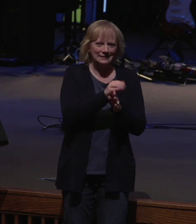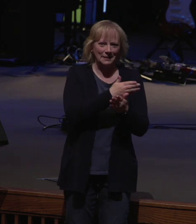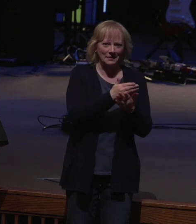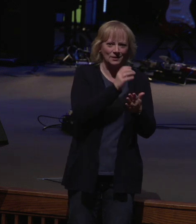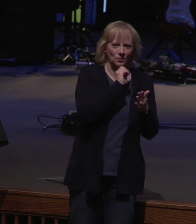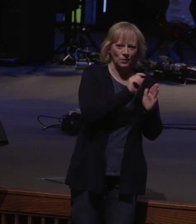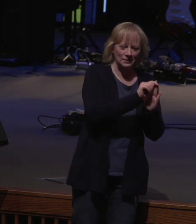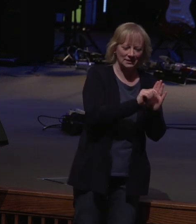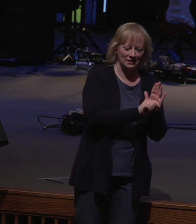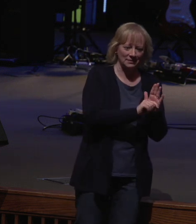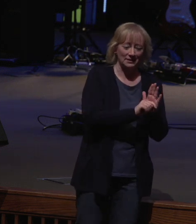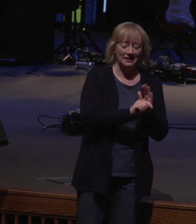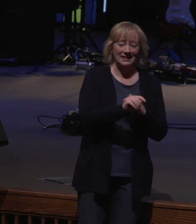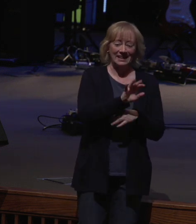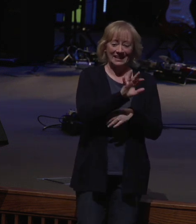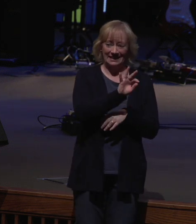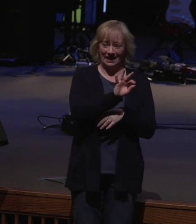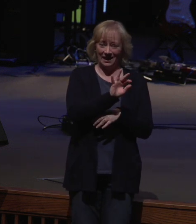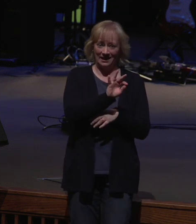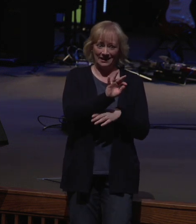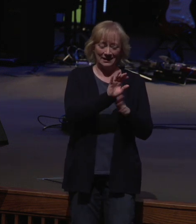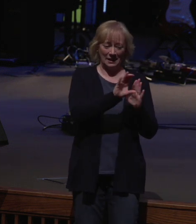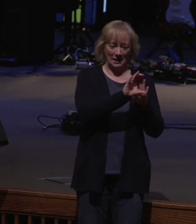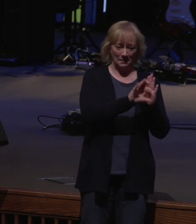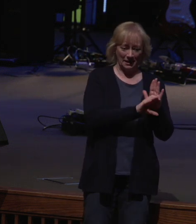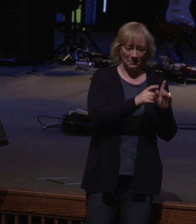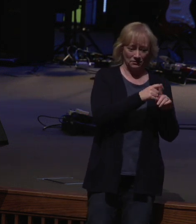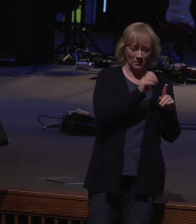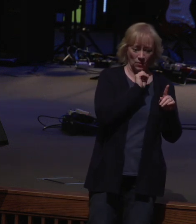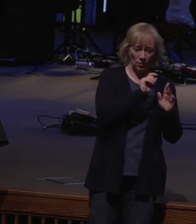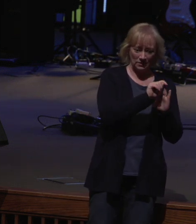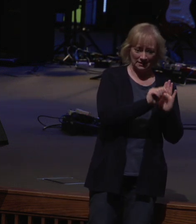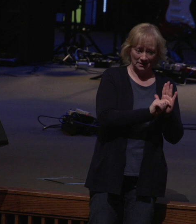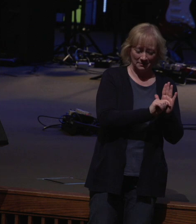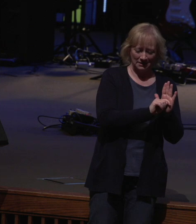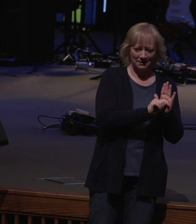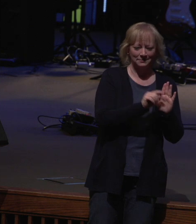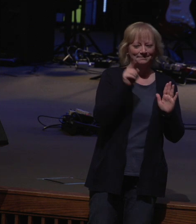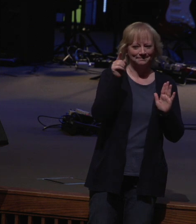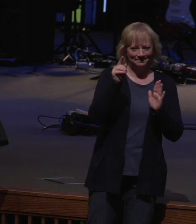10 commandments we're going to look at are explicitly restated